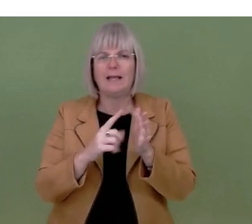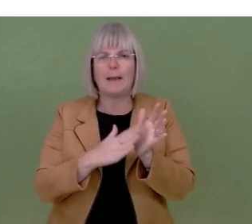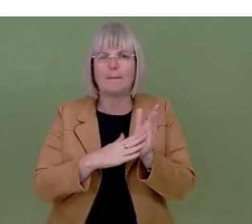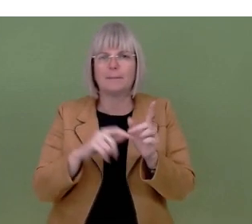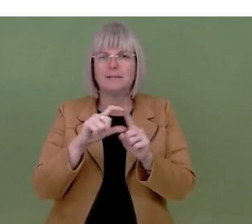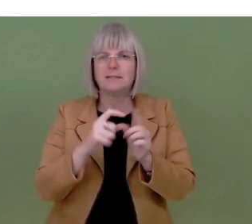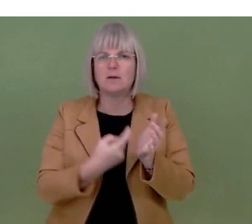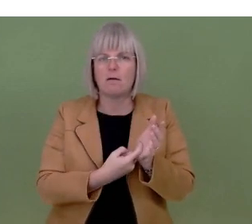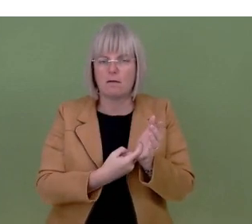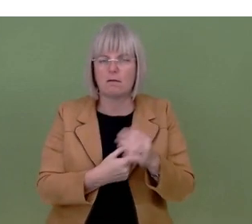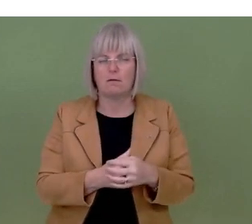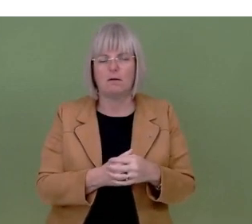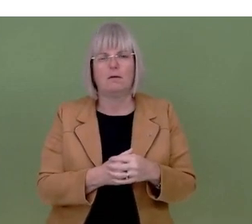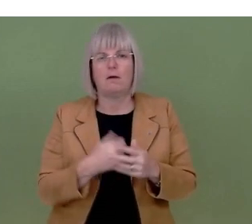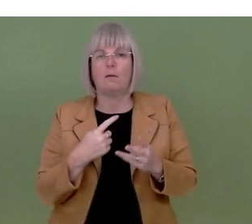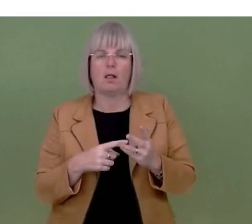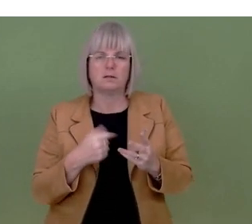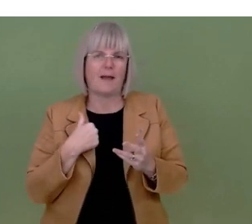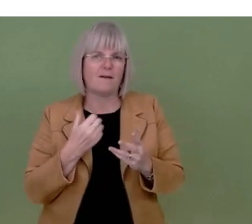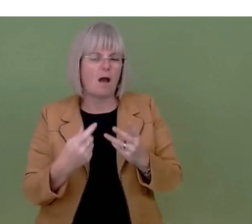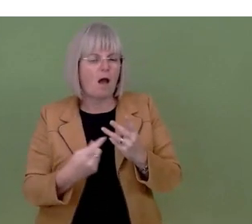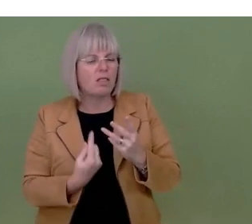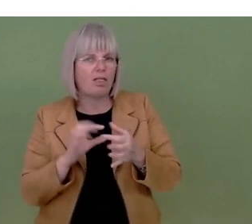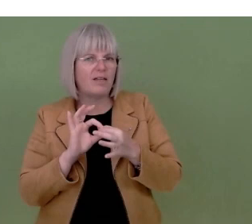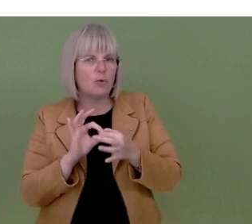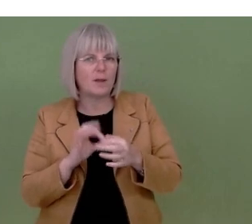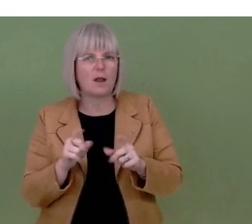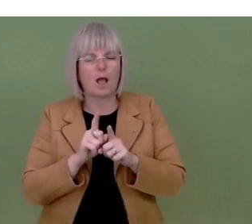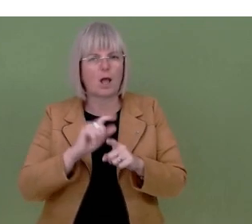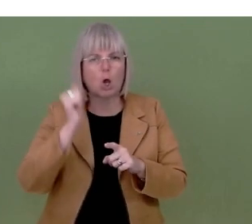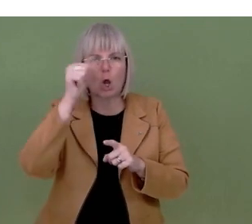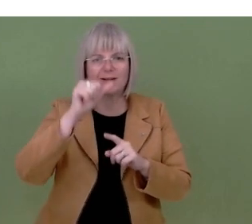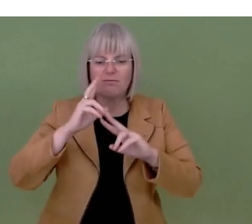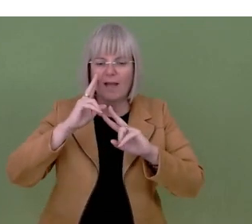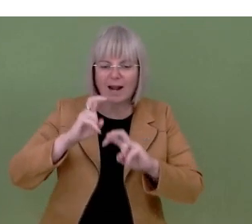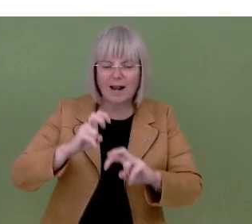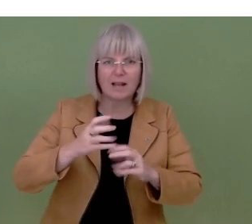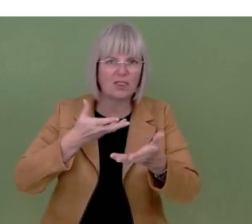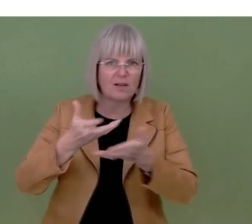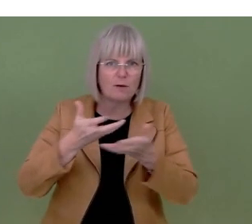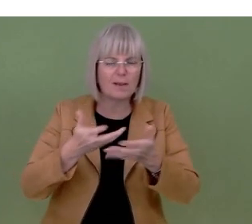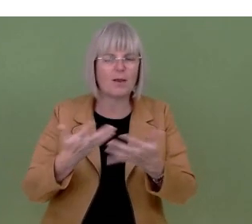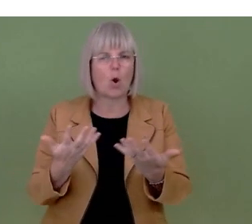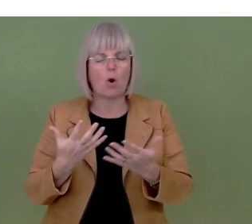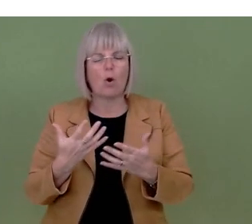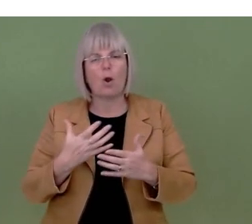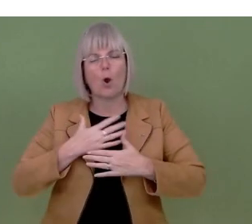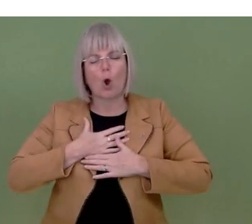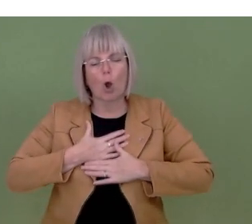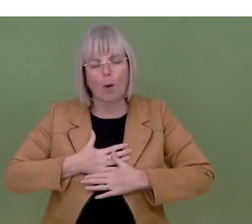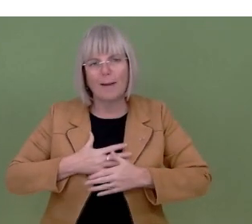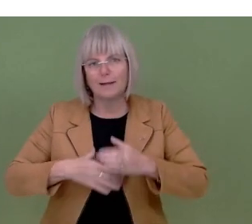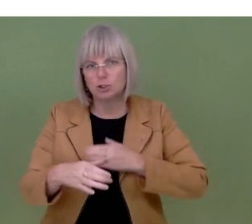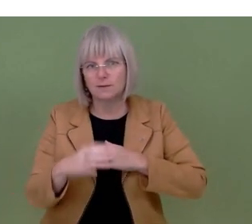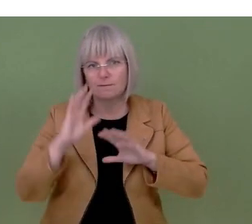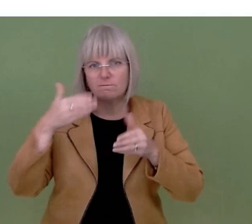more explicit cognitive processes, such as cognitive analytic therapy and compassion-focused therapy. So